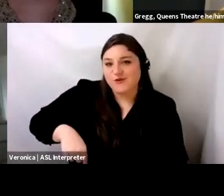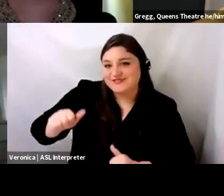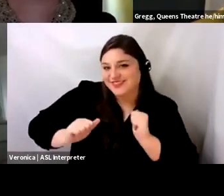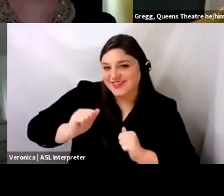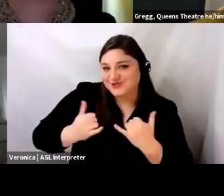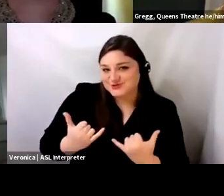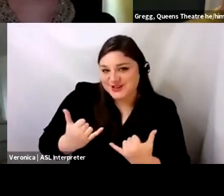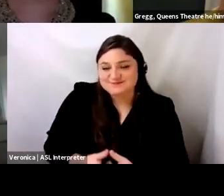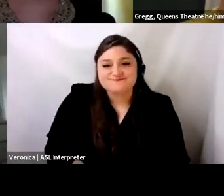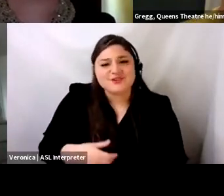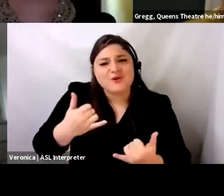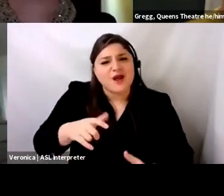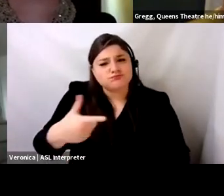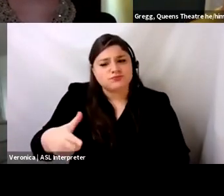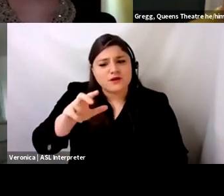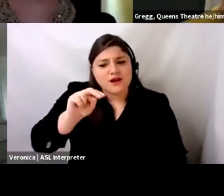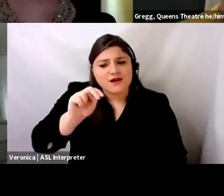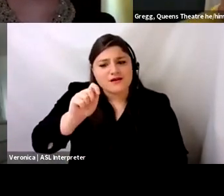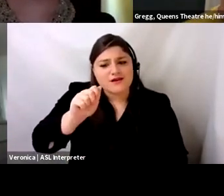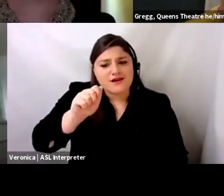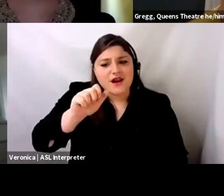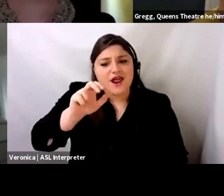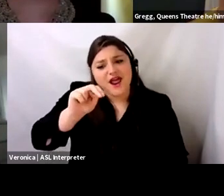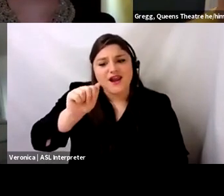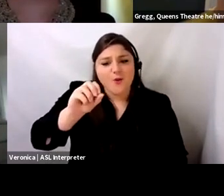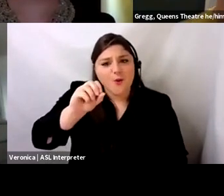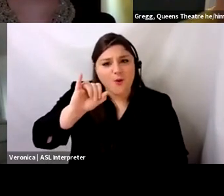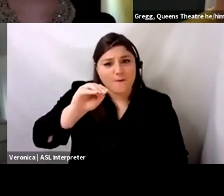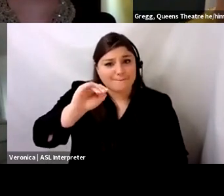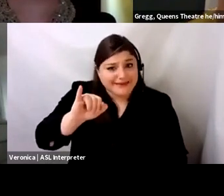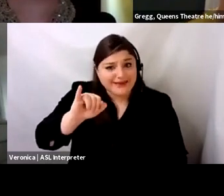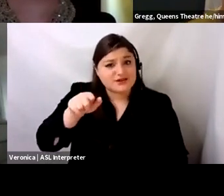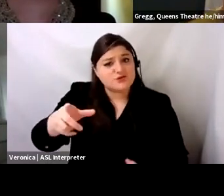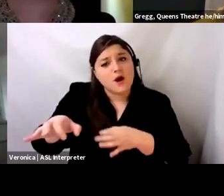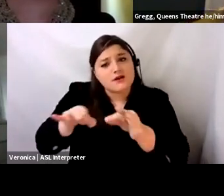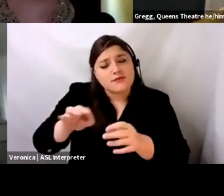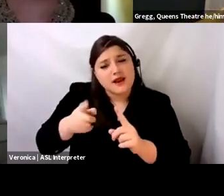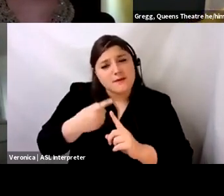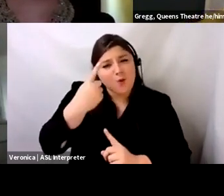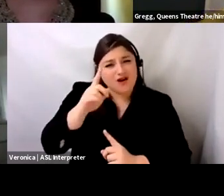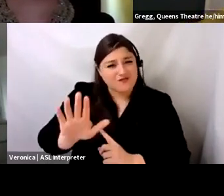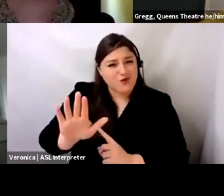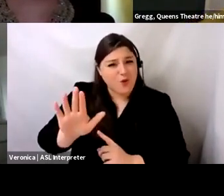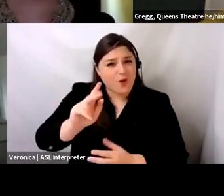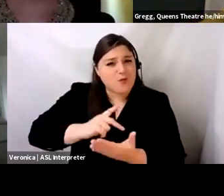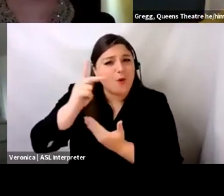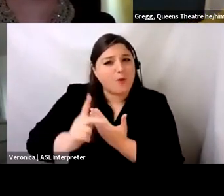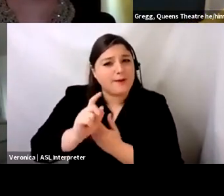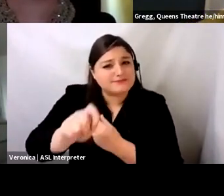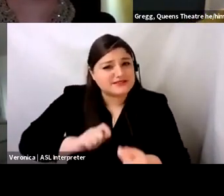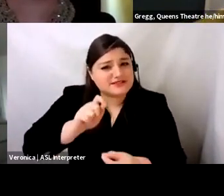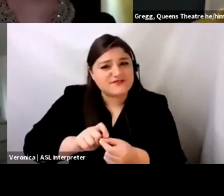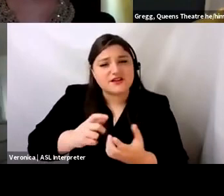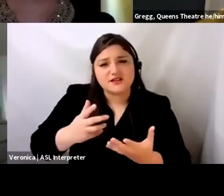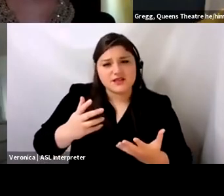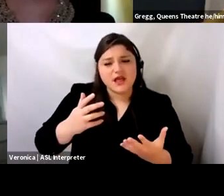Naomi, do you want to share a little bit about, you started talking about, in particular, one of your programs? How has, how has that